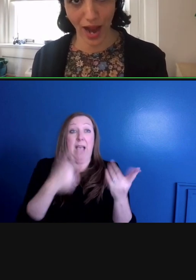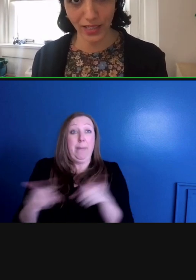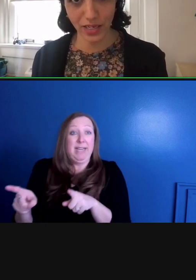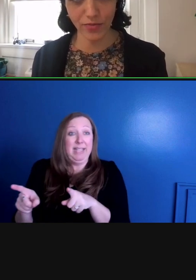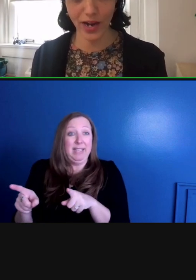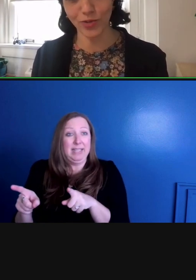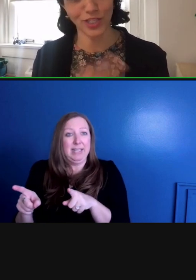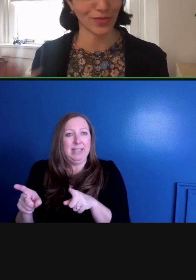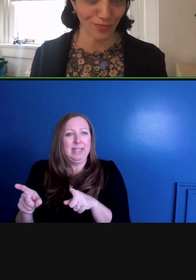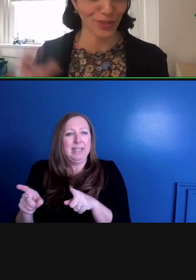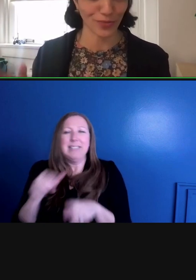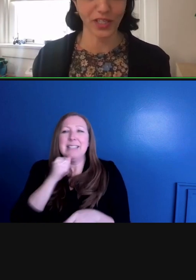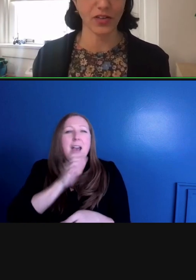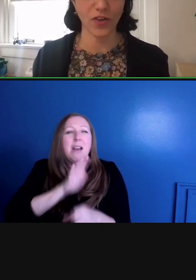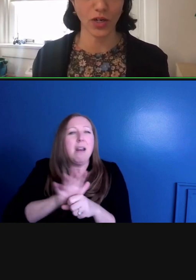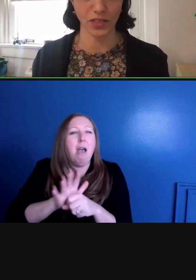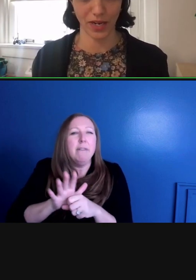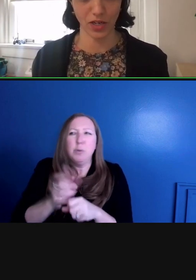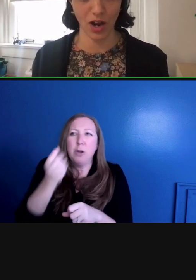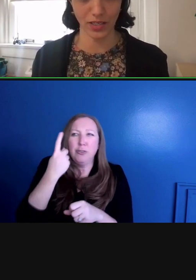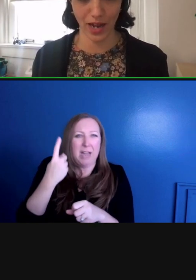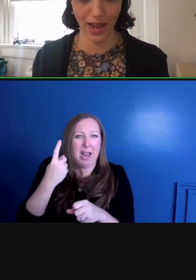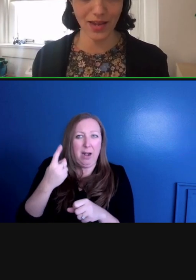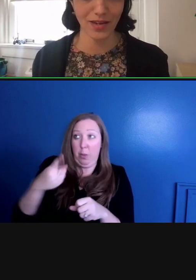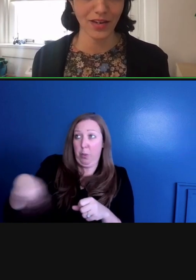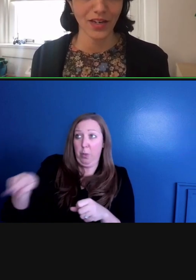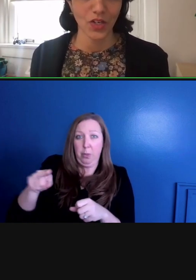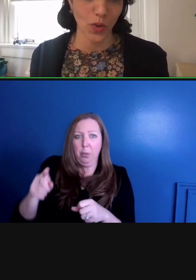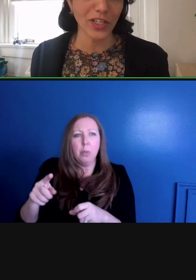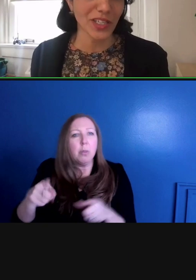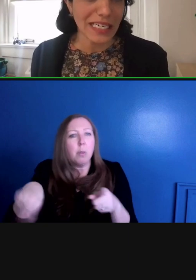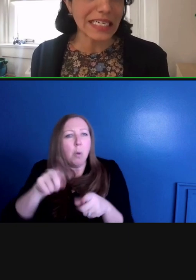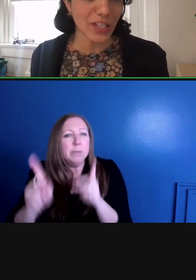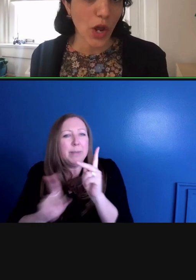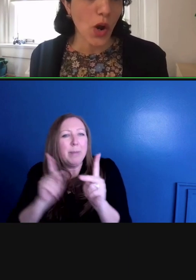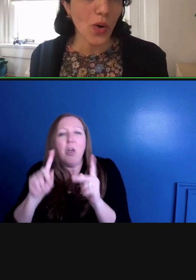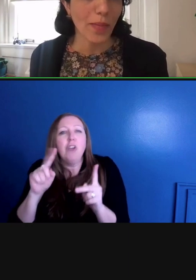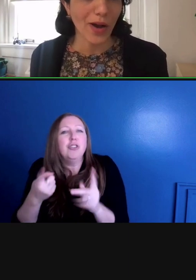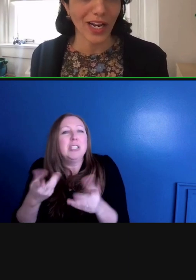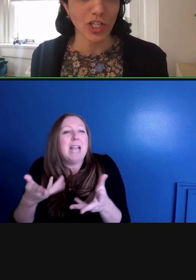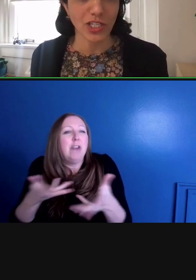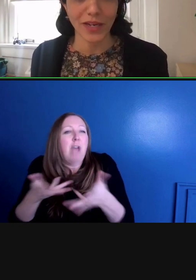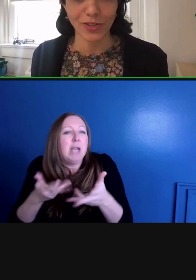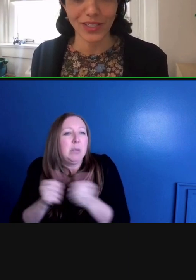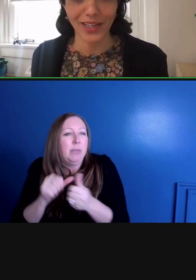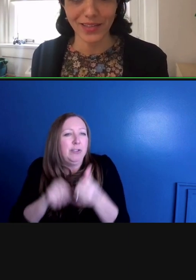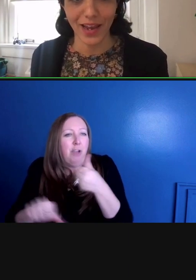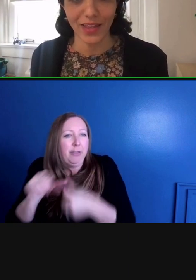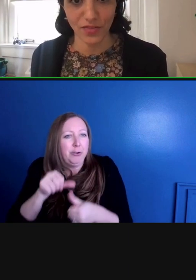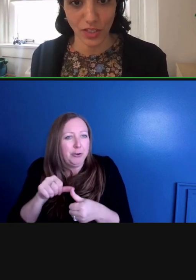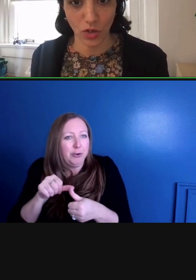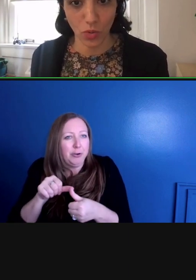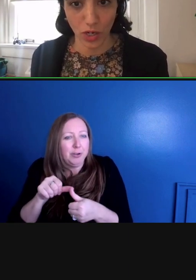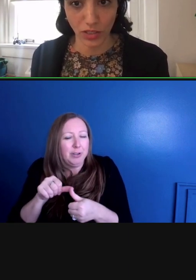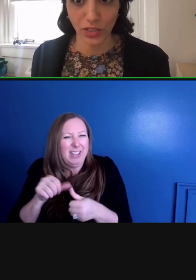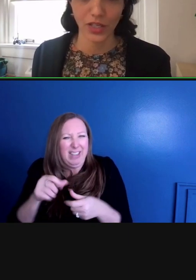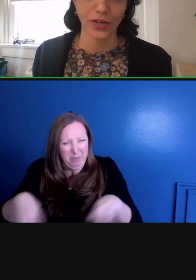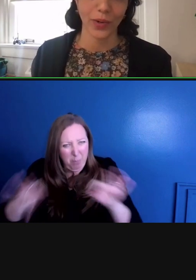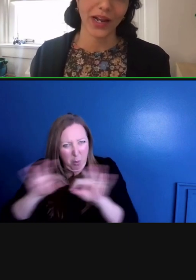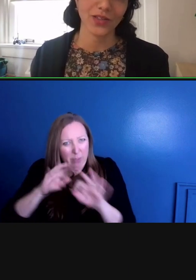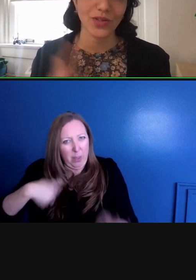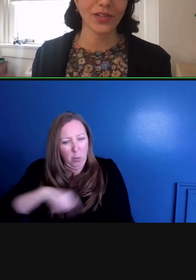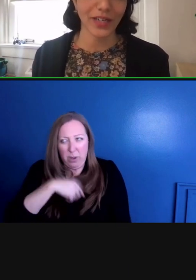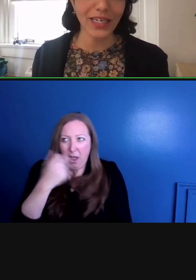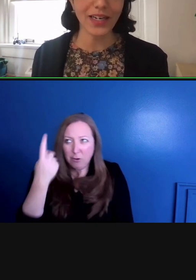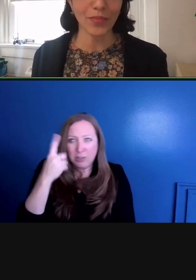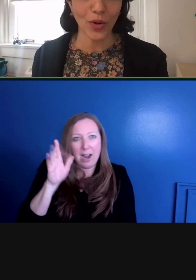all interacting, right, which was really the focus of my talk today. You actually need to know about agents' mental states and the physical world,